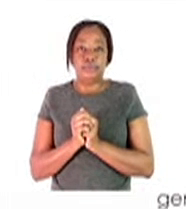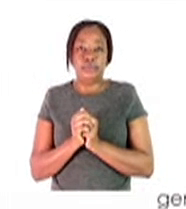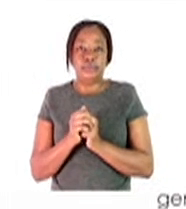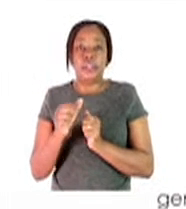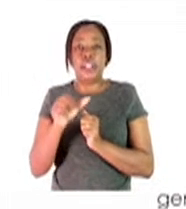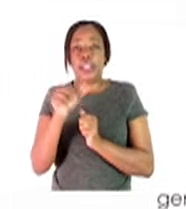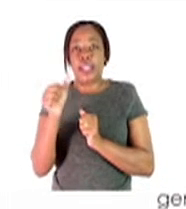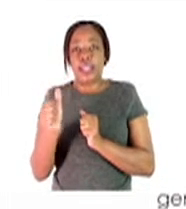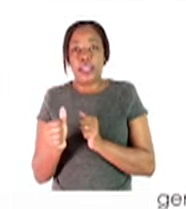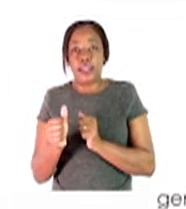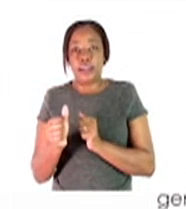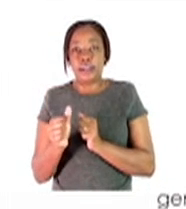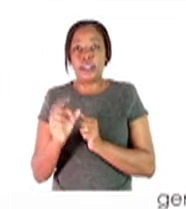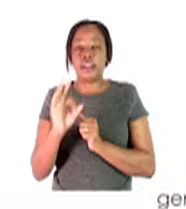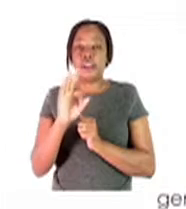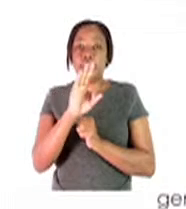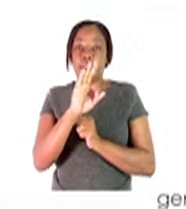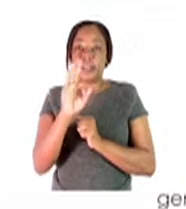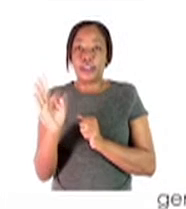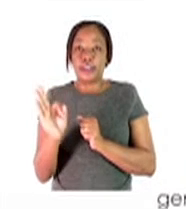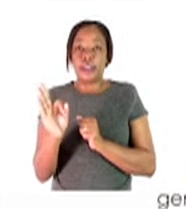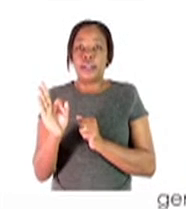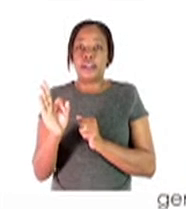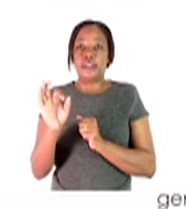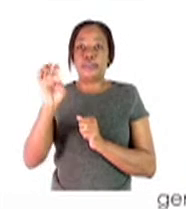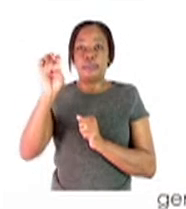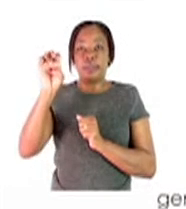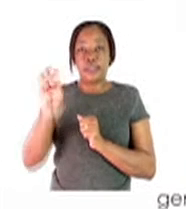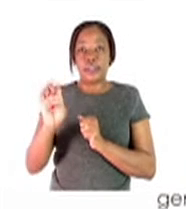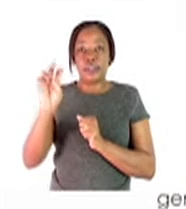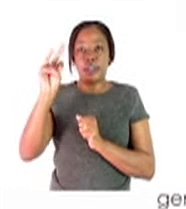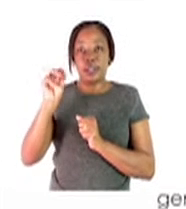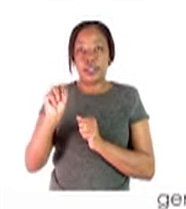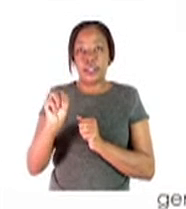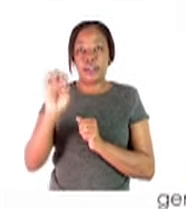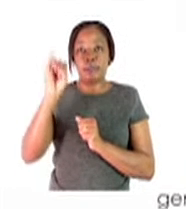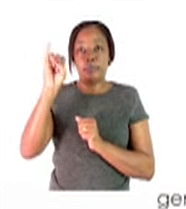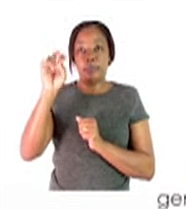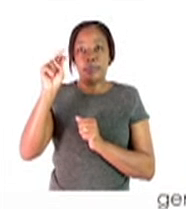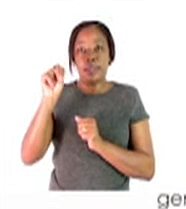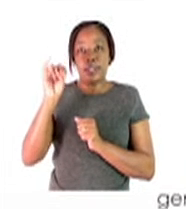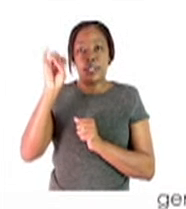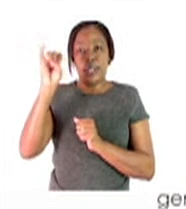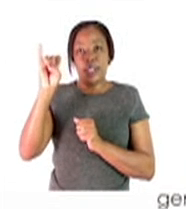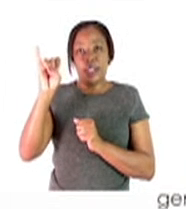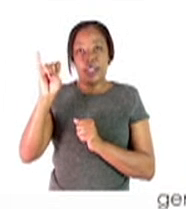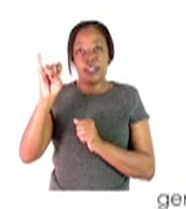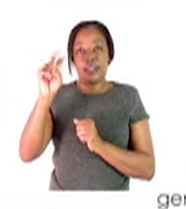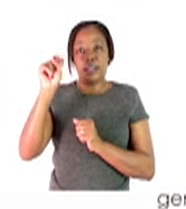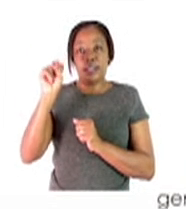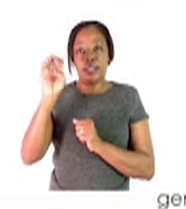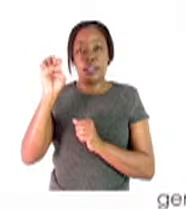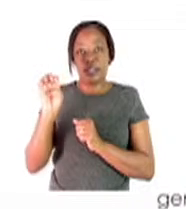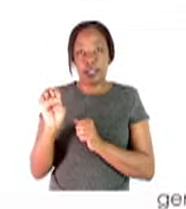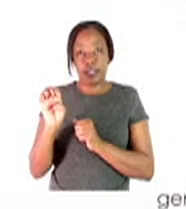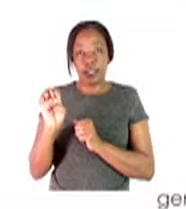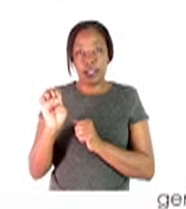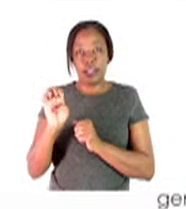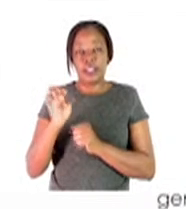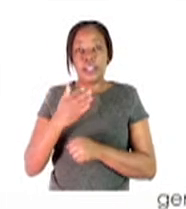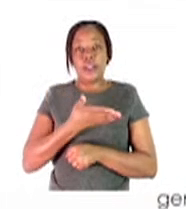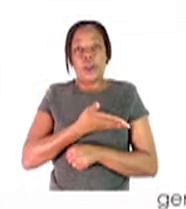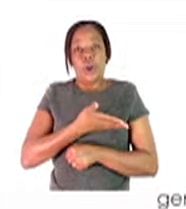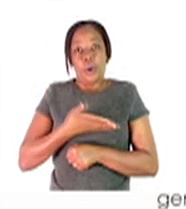masculine. And we refer to the girl side, the women side, the